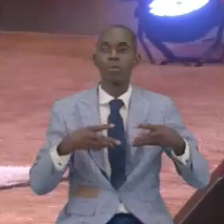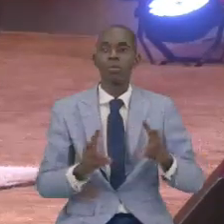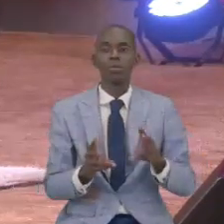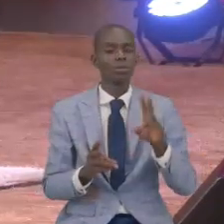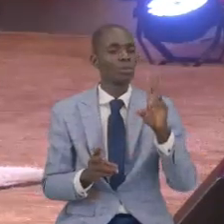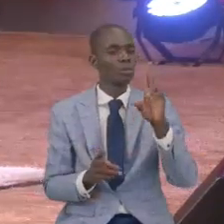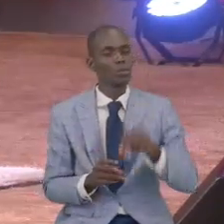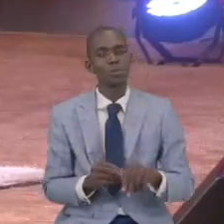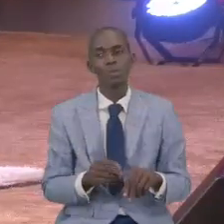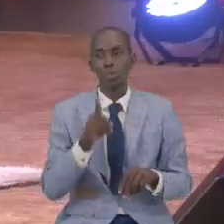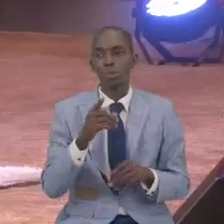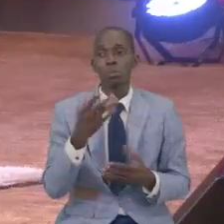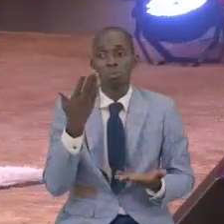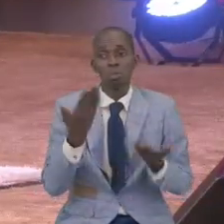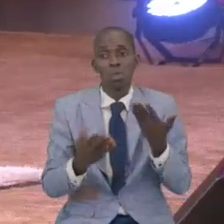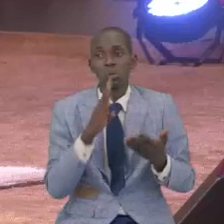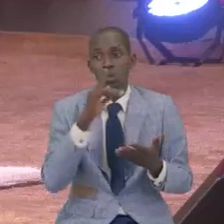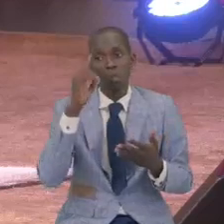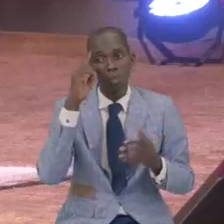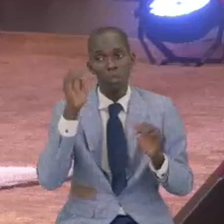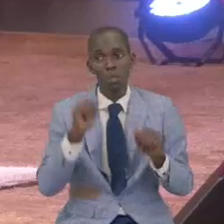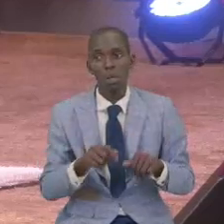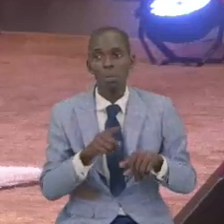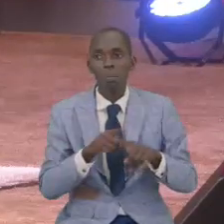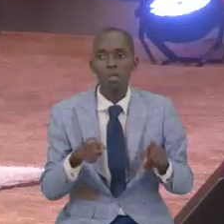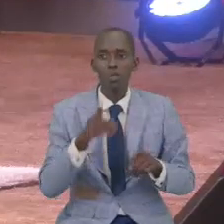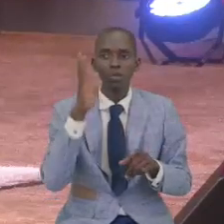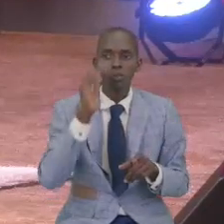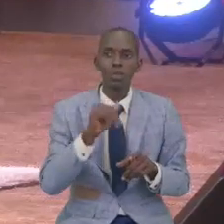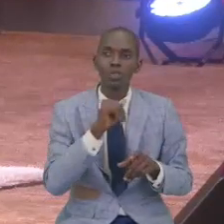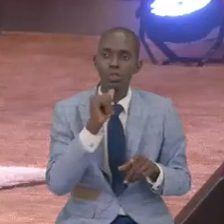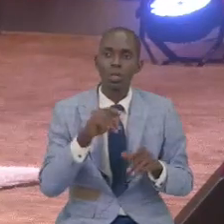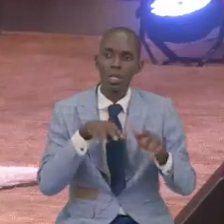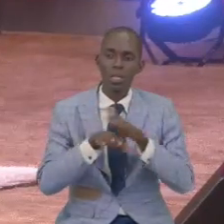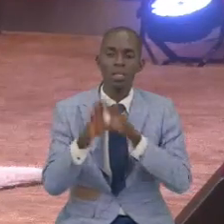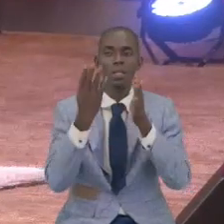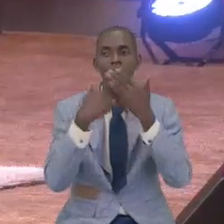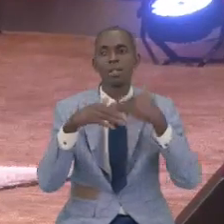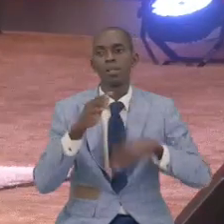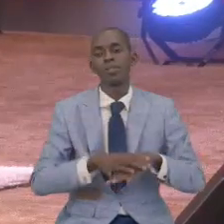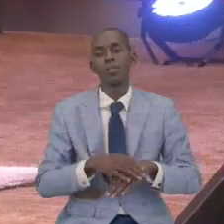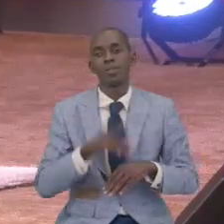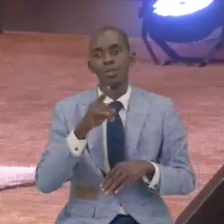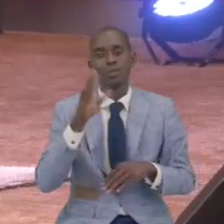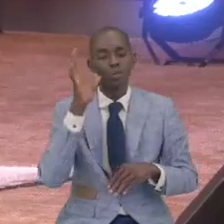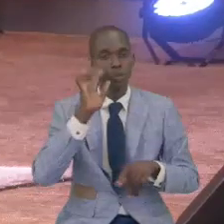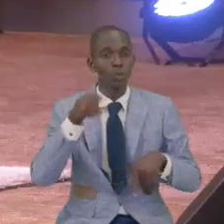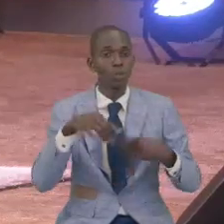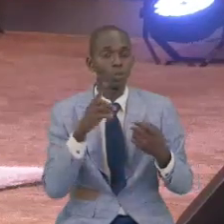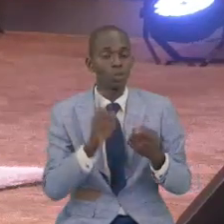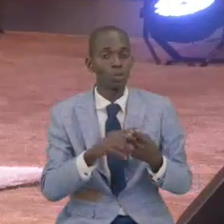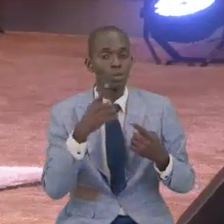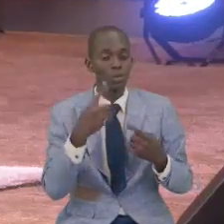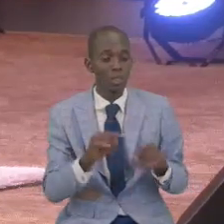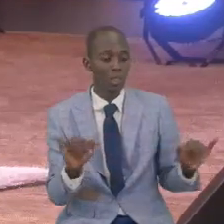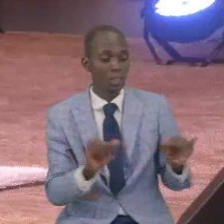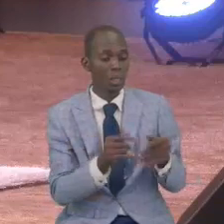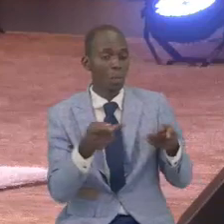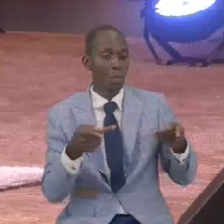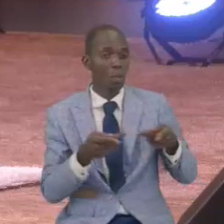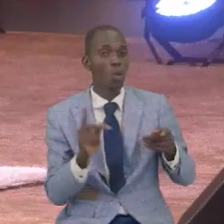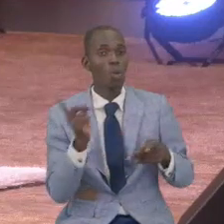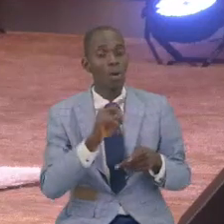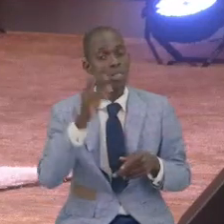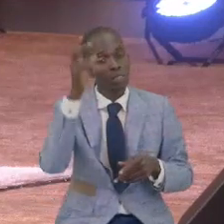devil. Maybe you can have your way, but you will not get to heaven. You will go to the same place the devil will